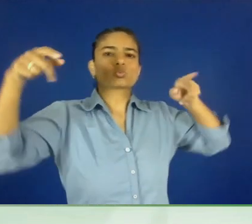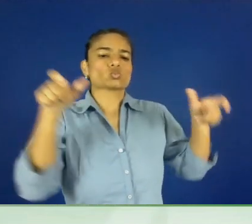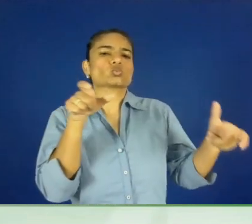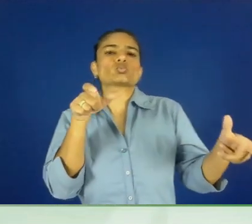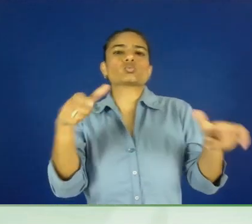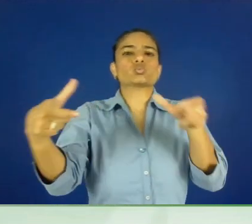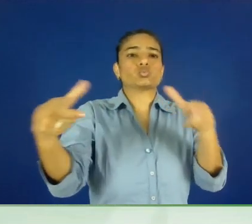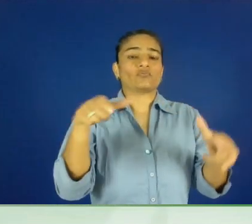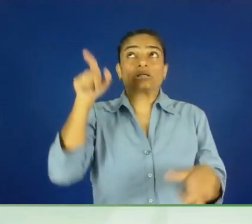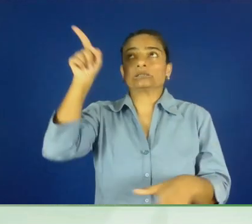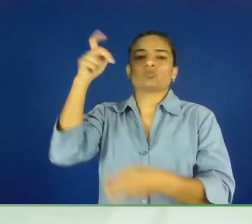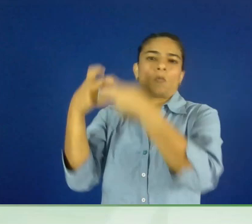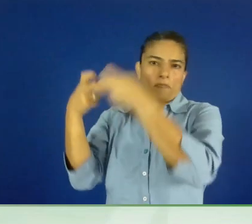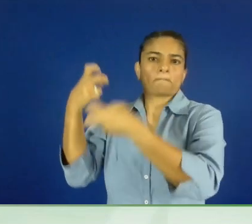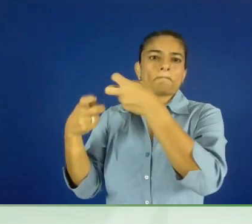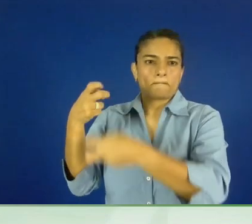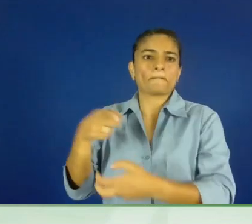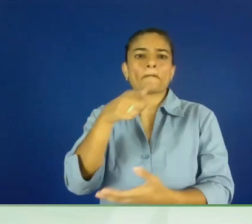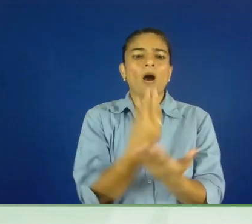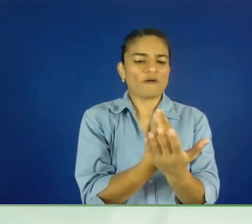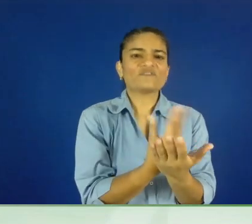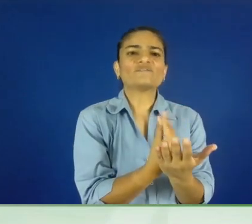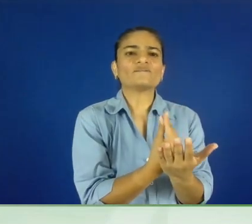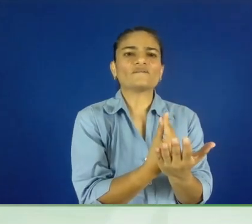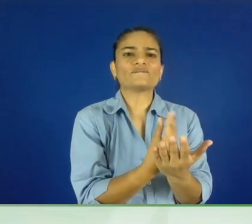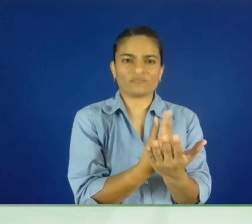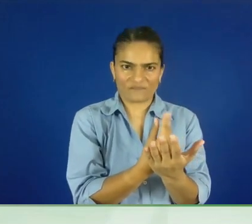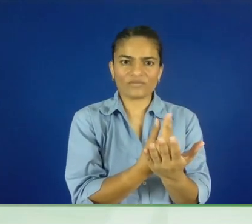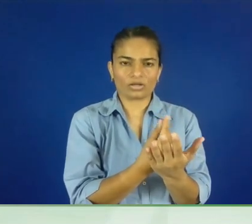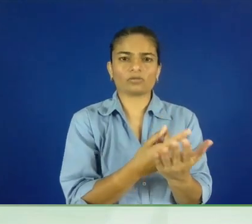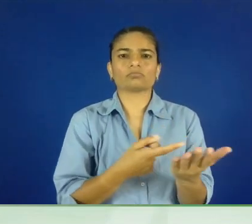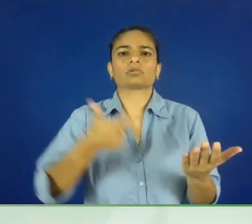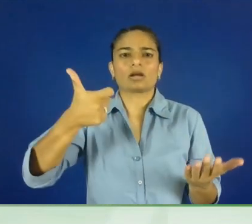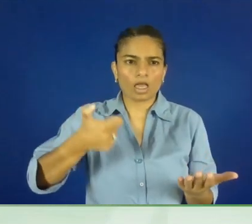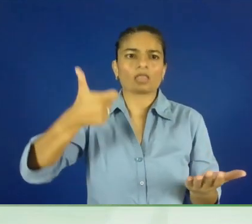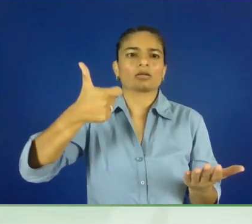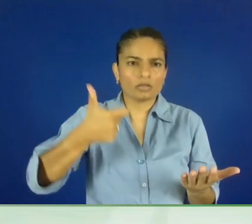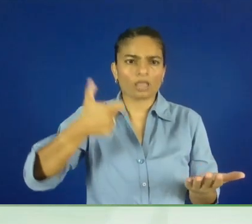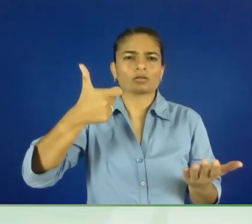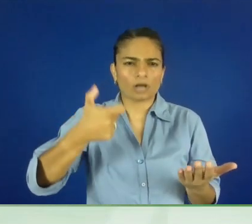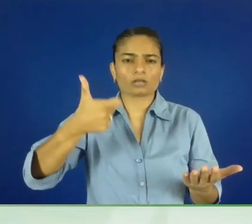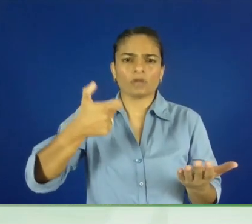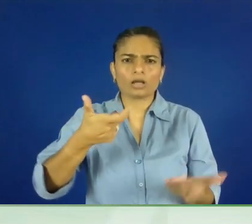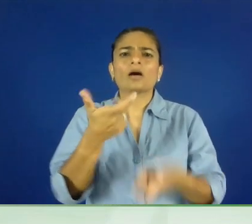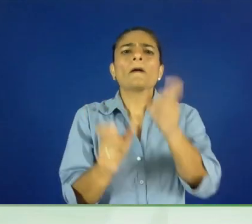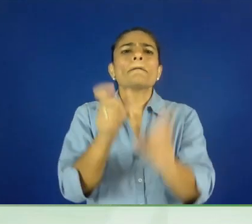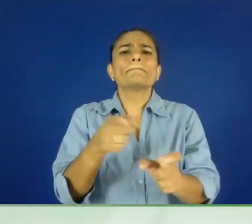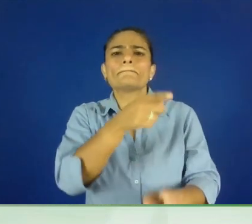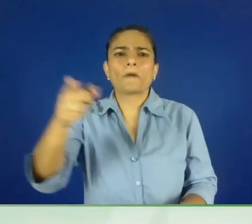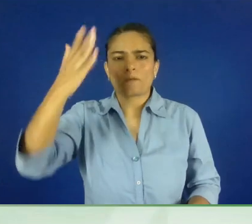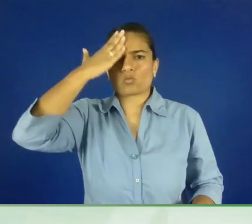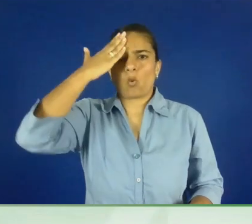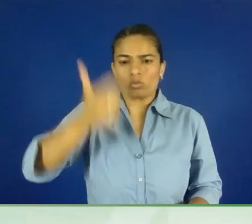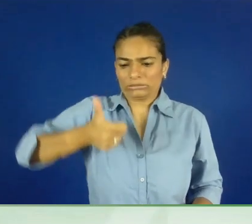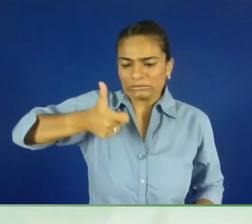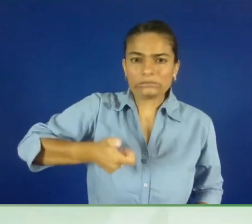counting how many clicks, and it hasn't been taught that some people out there, just a few, are going to not be clicking, it's a problem.